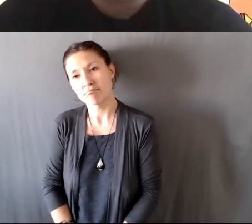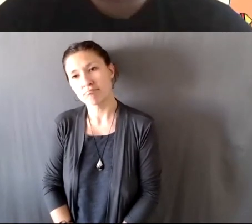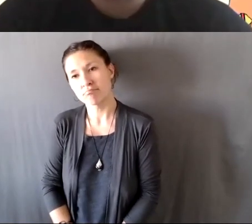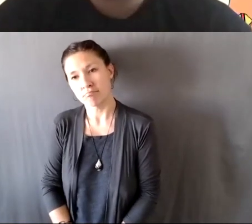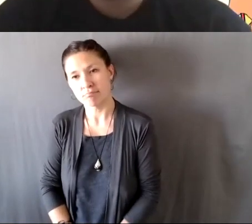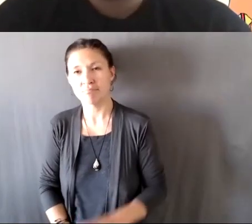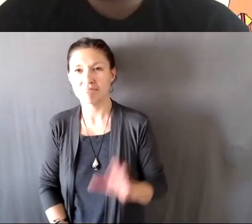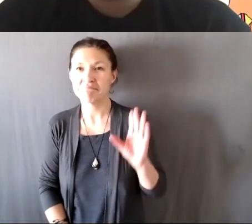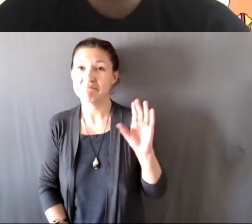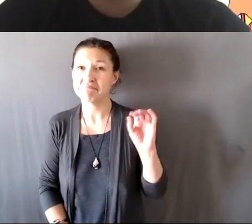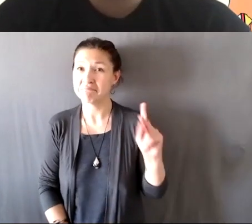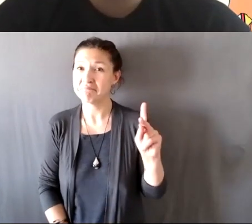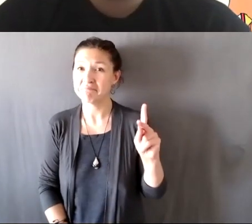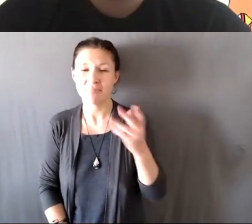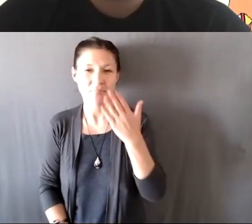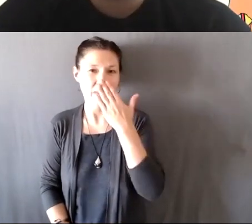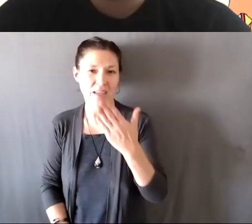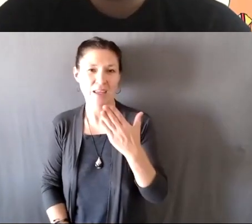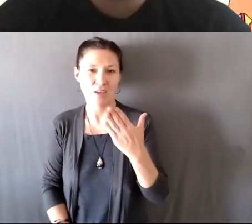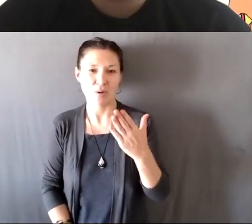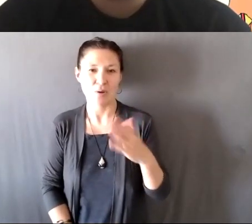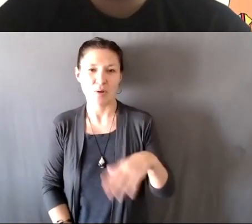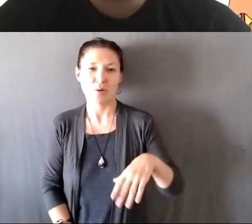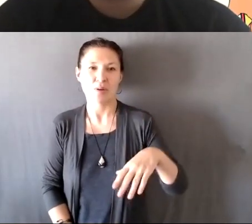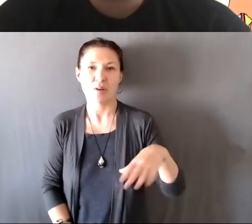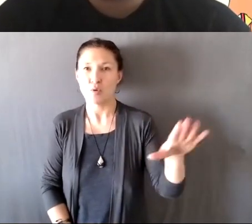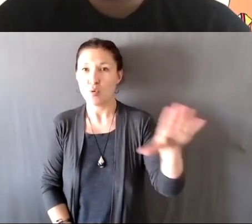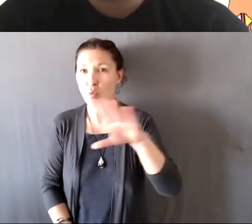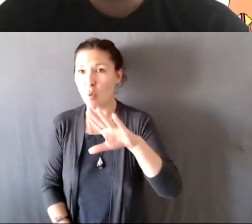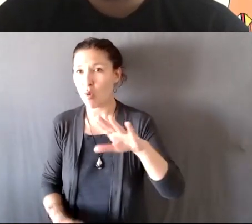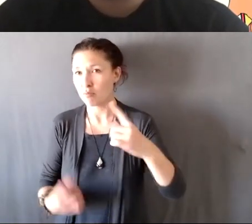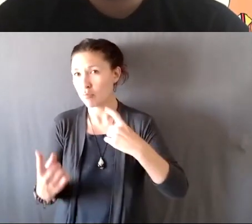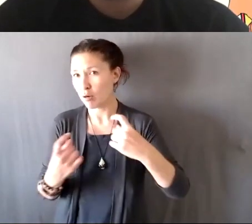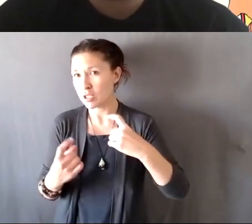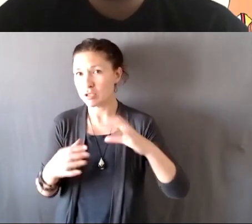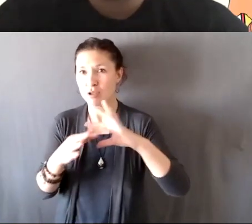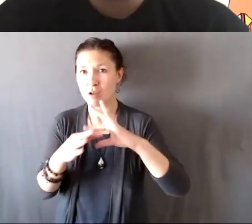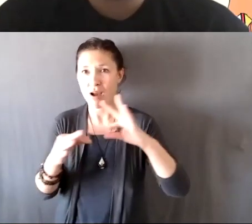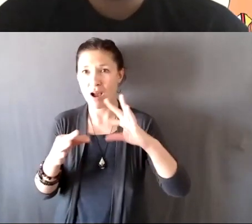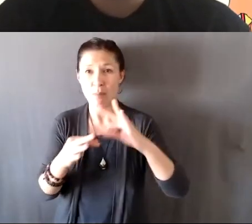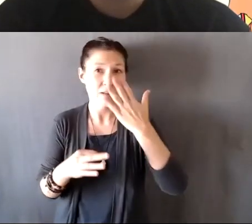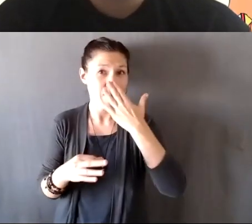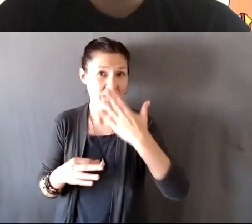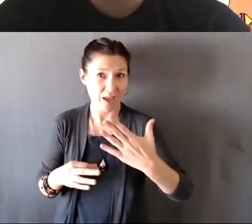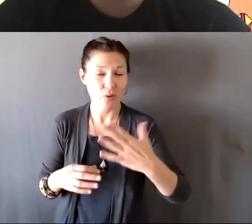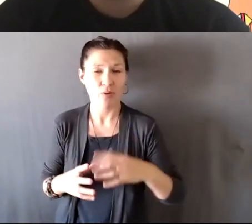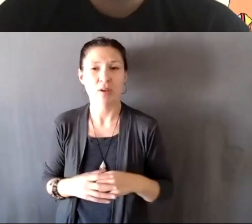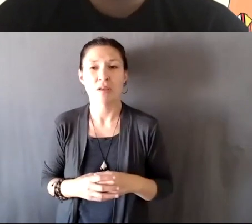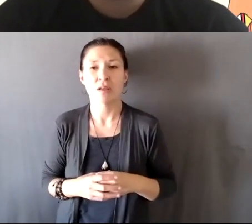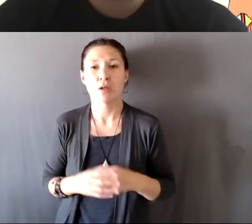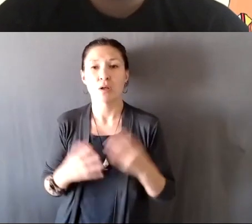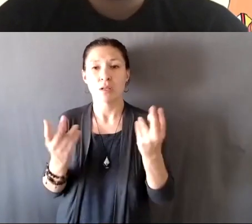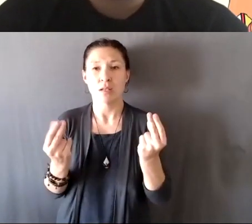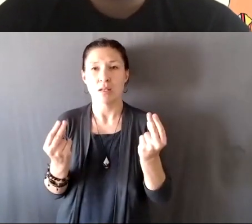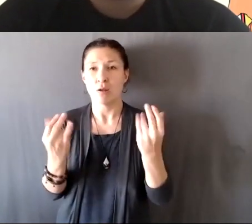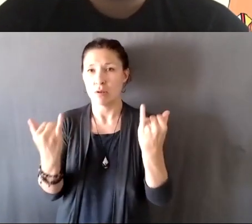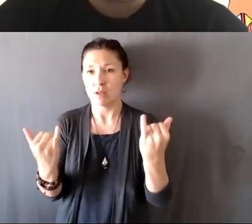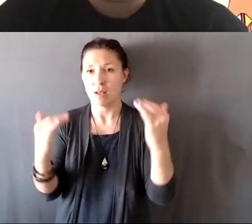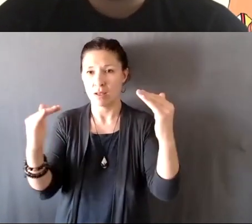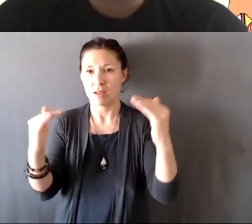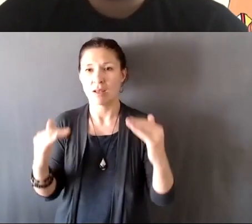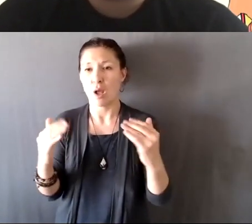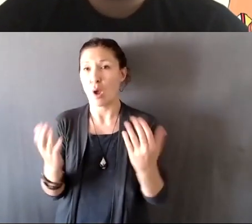All right. Thanks so much for your questions and your comments, everyone. So now we'll transition to our